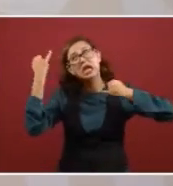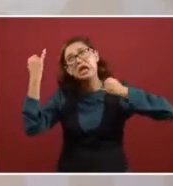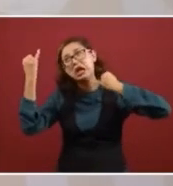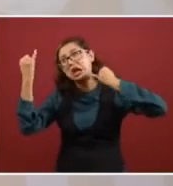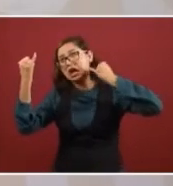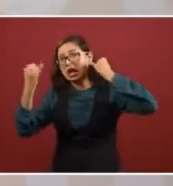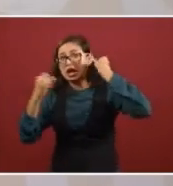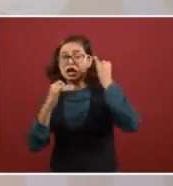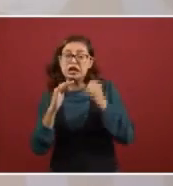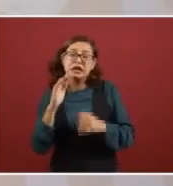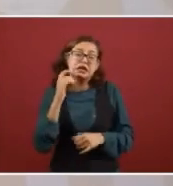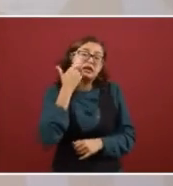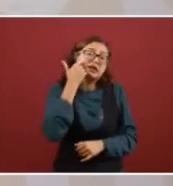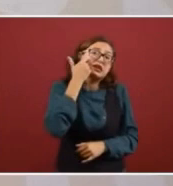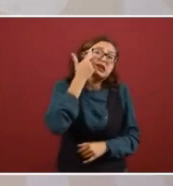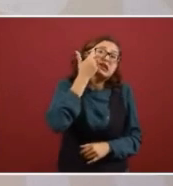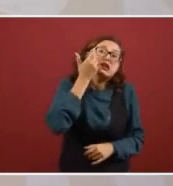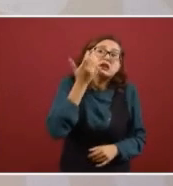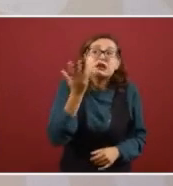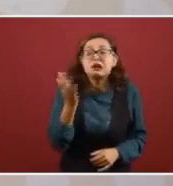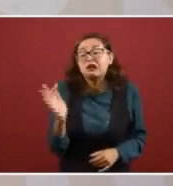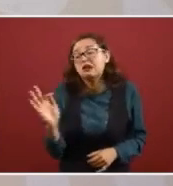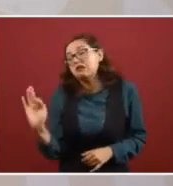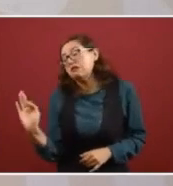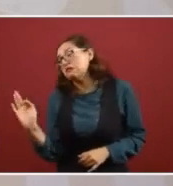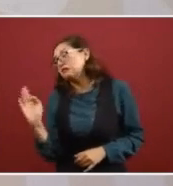money, for the titles,